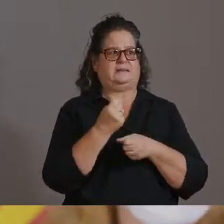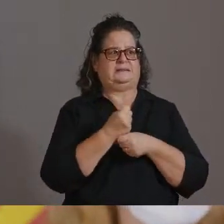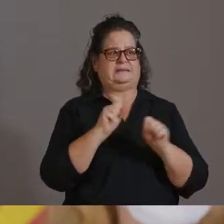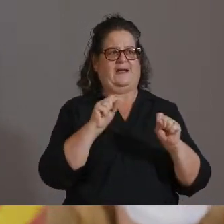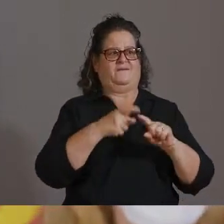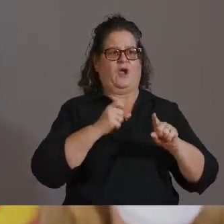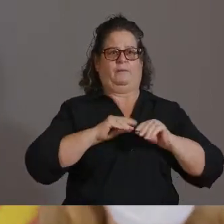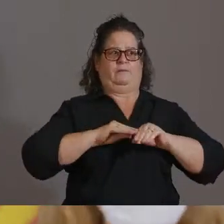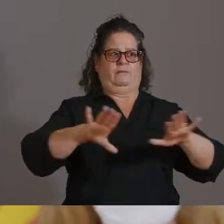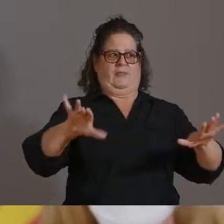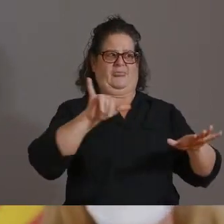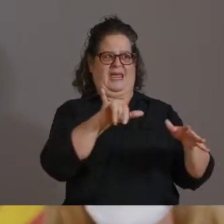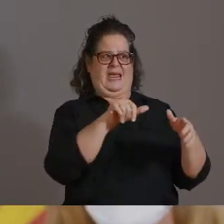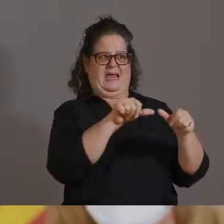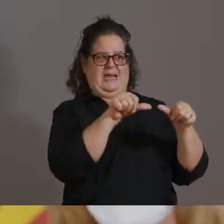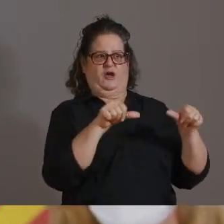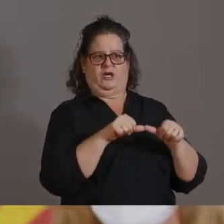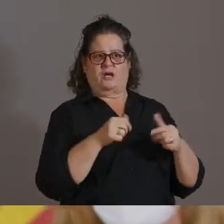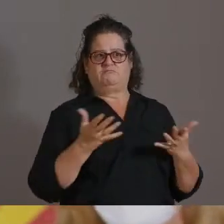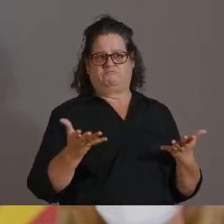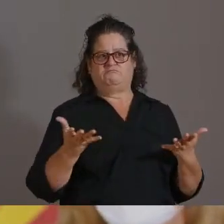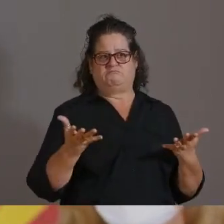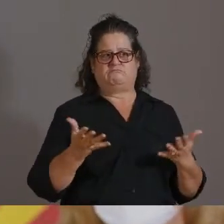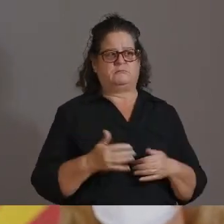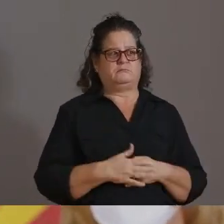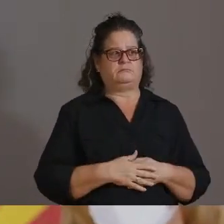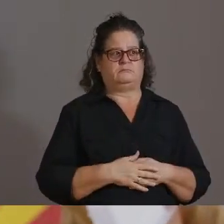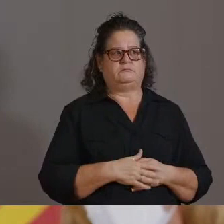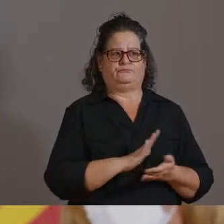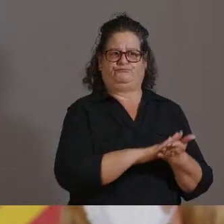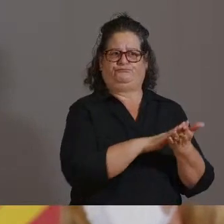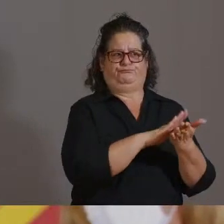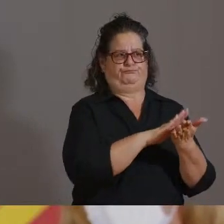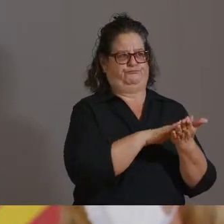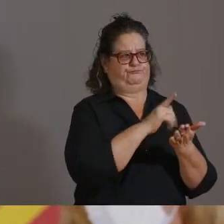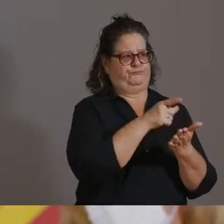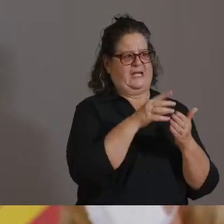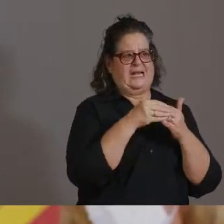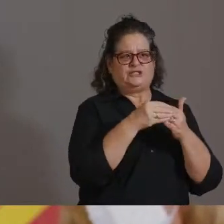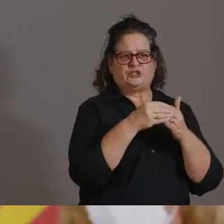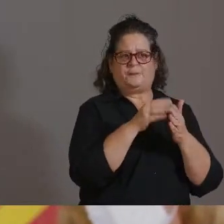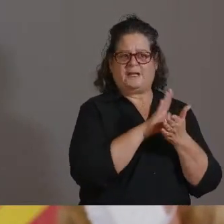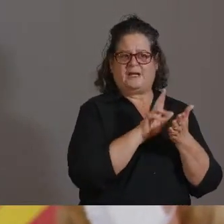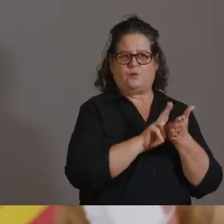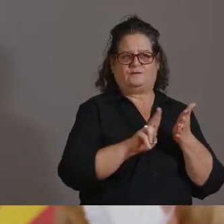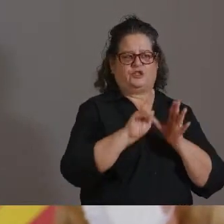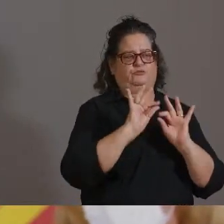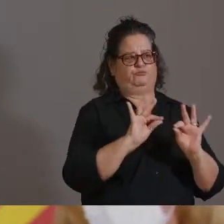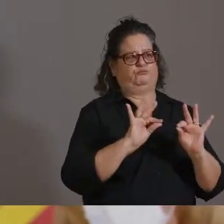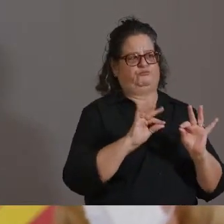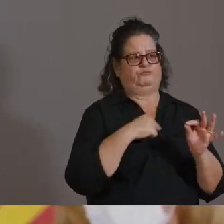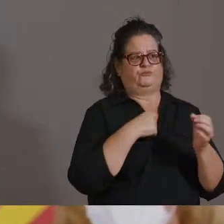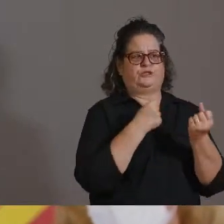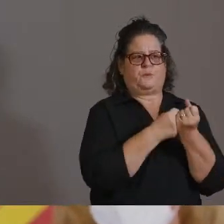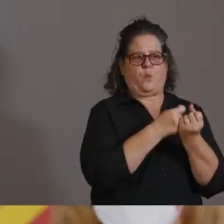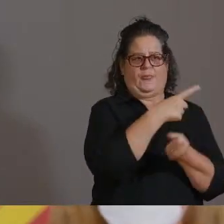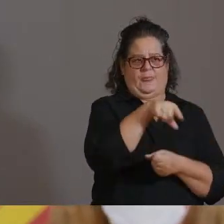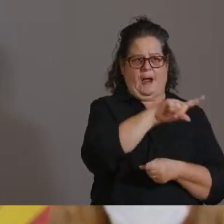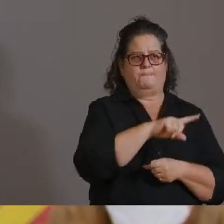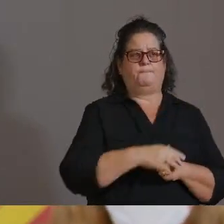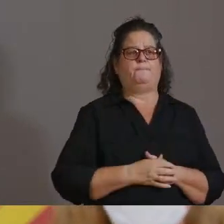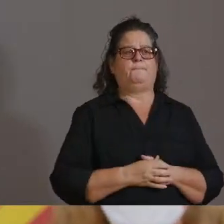developers and leadership at the university level is happening in Arizona, and we're very supportive of them.